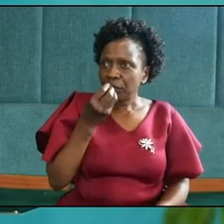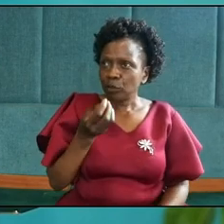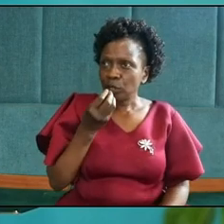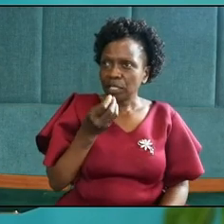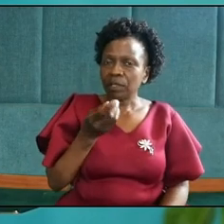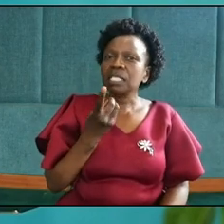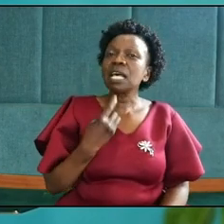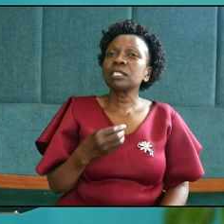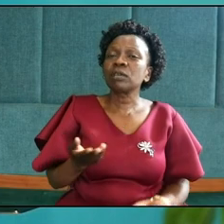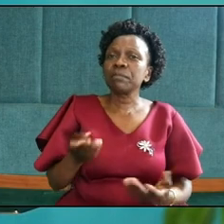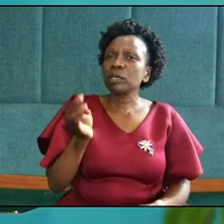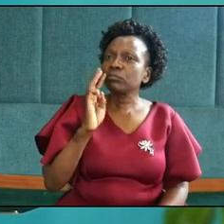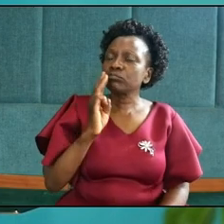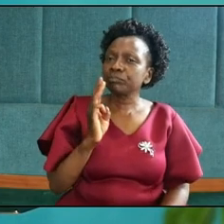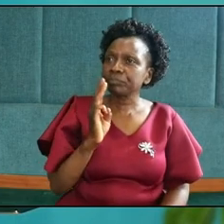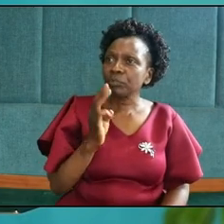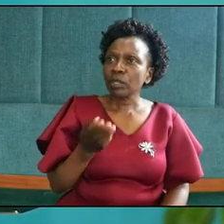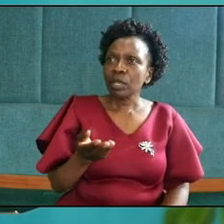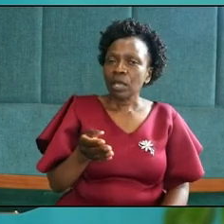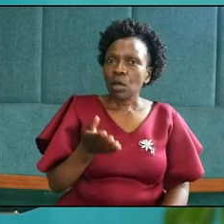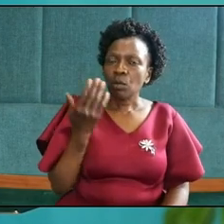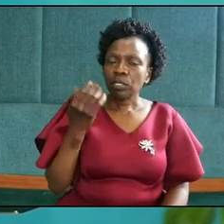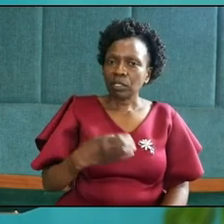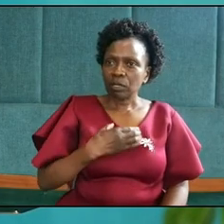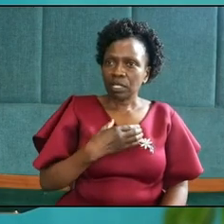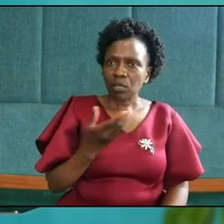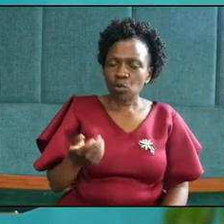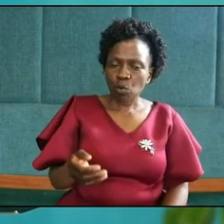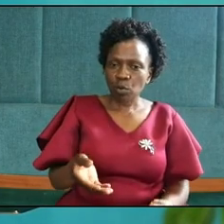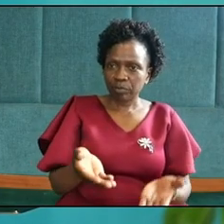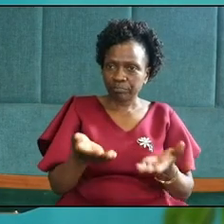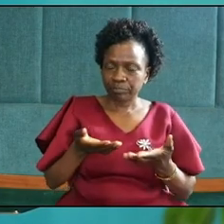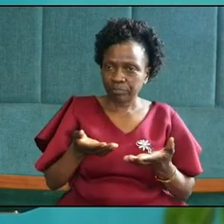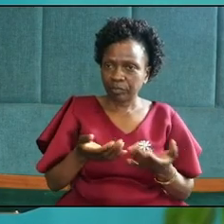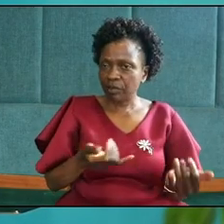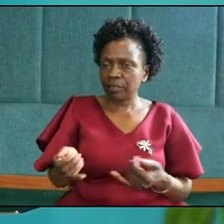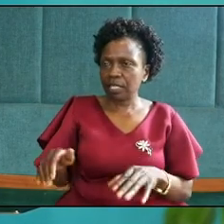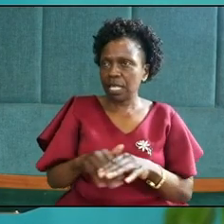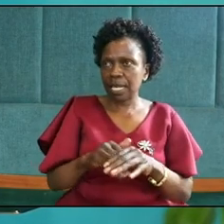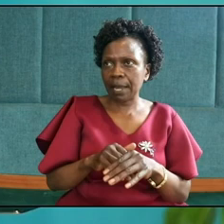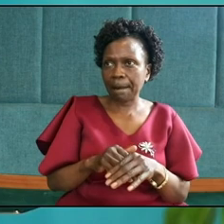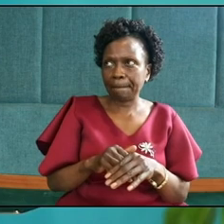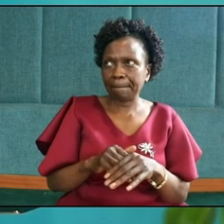I was thirsty, and you gave me something to drink. I was a stranger, and you invited me